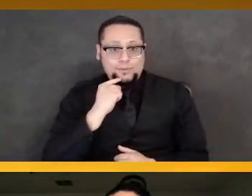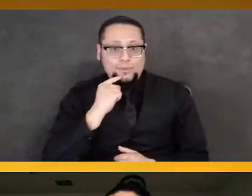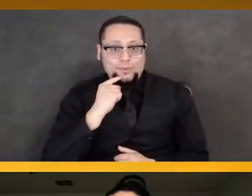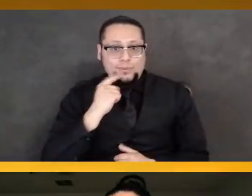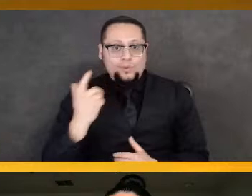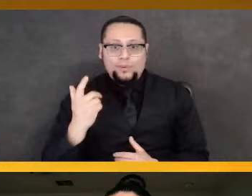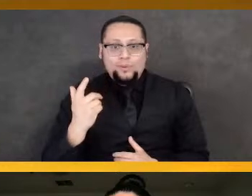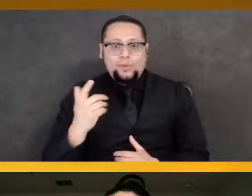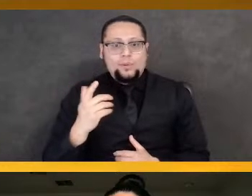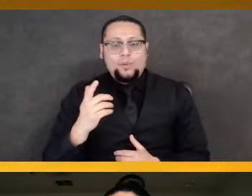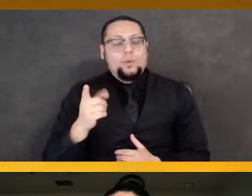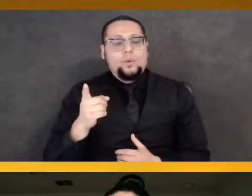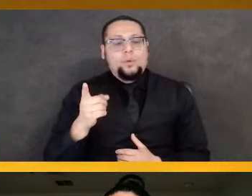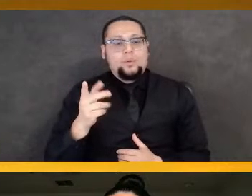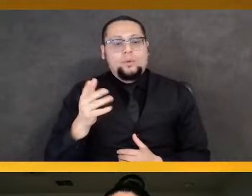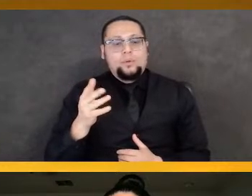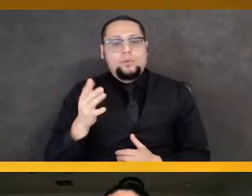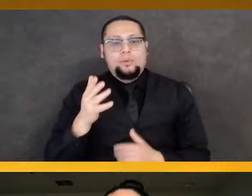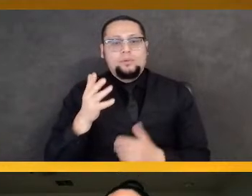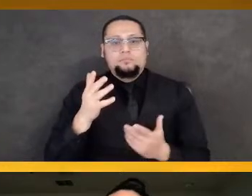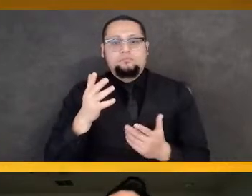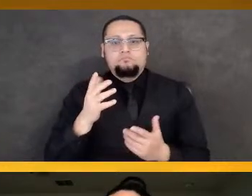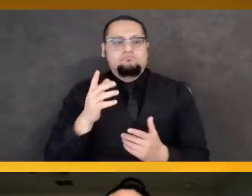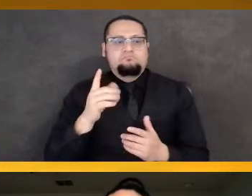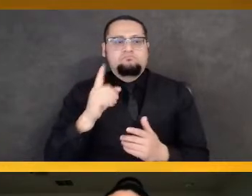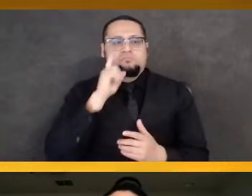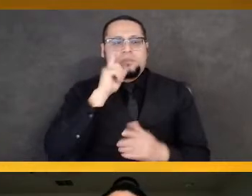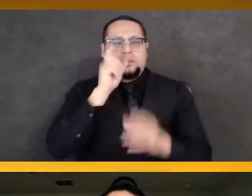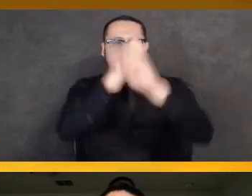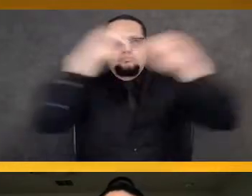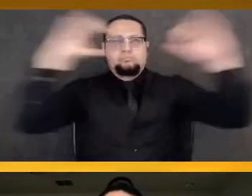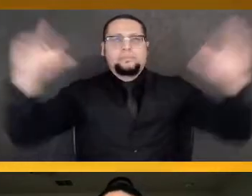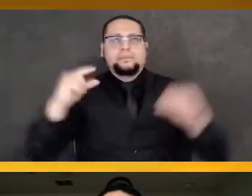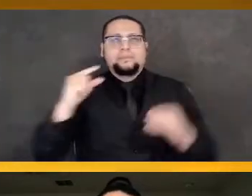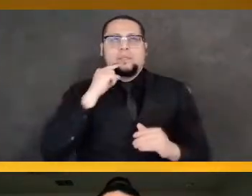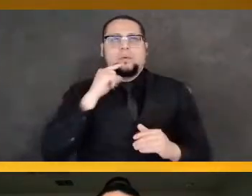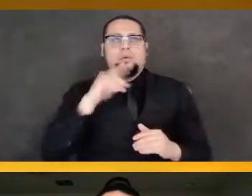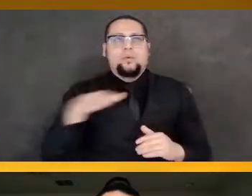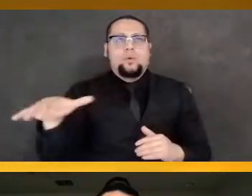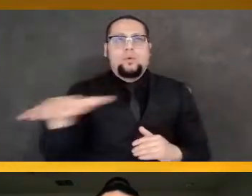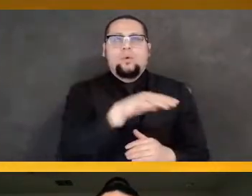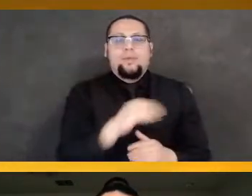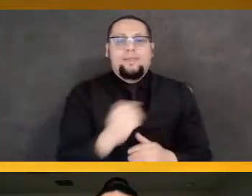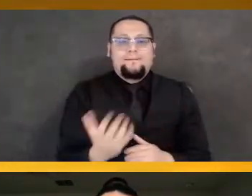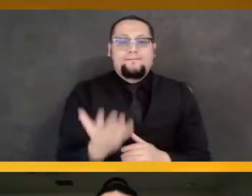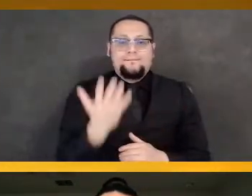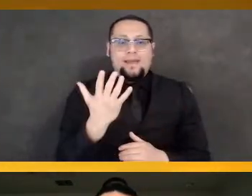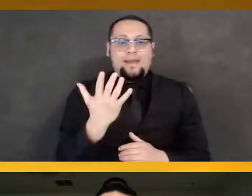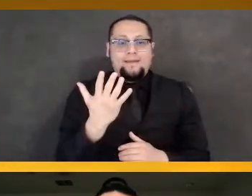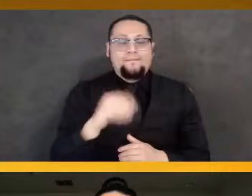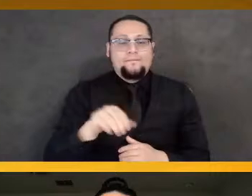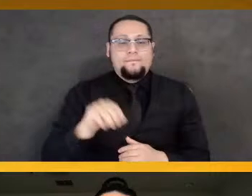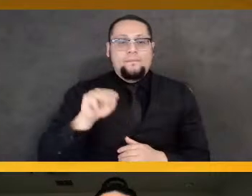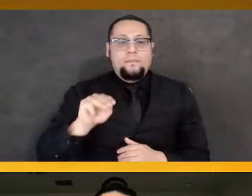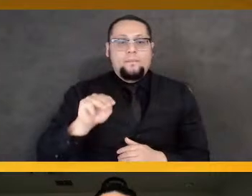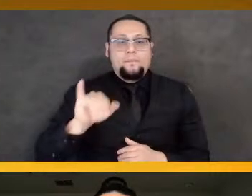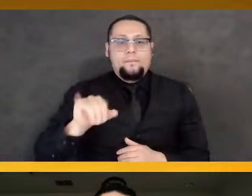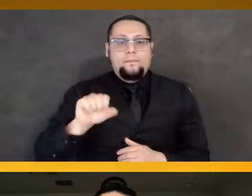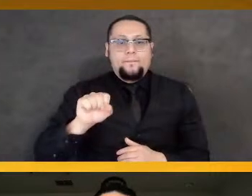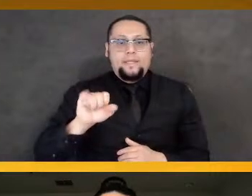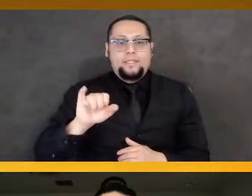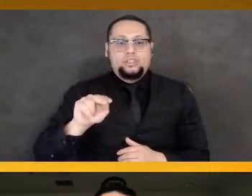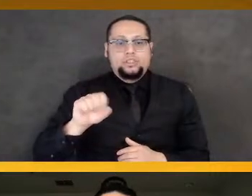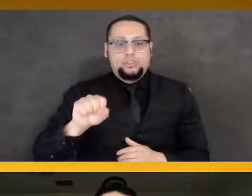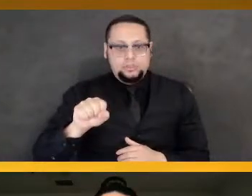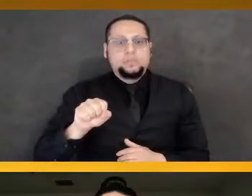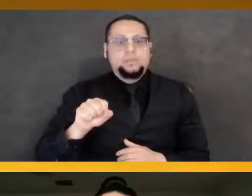directly into the San Antonio landscape, is the 5 missions of San Antonio that are World